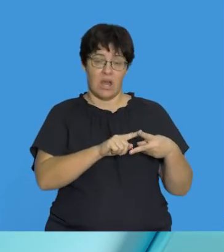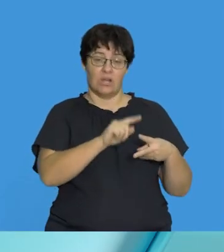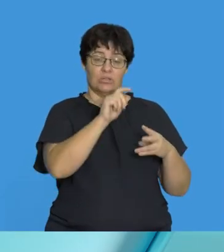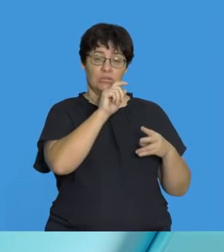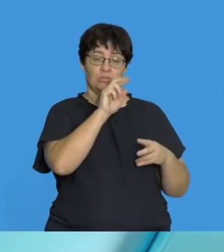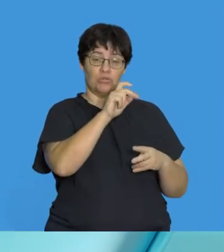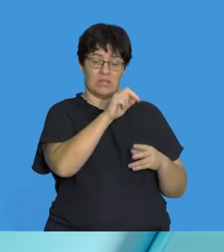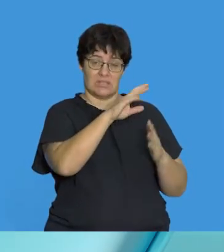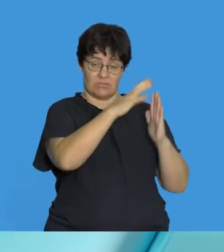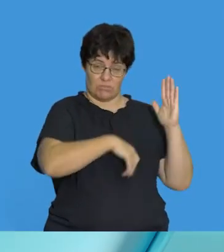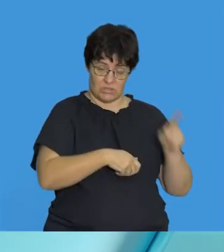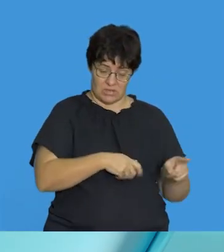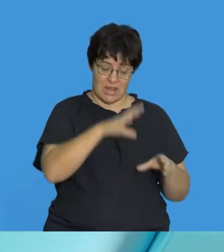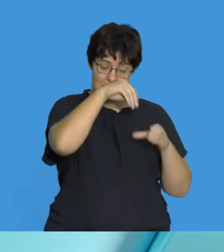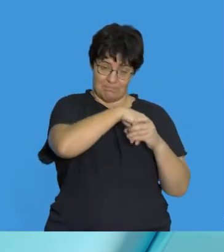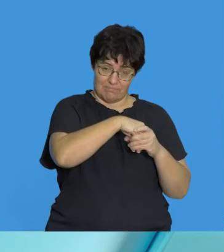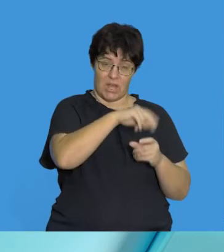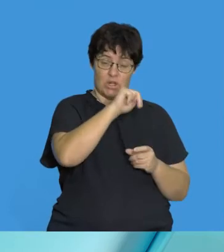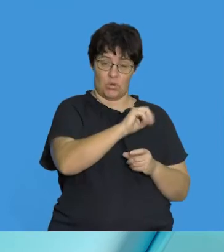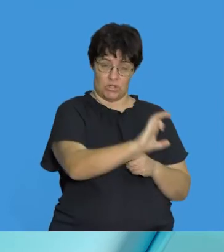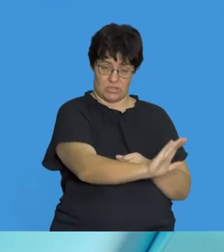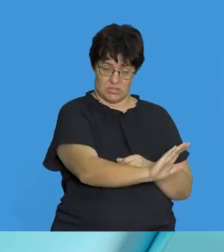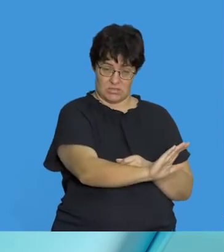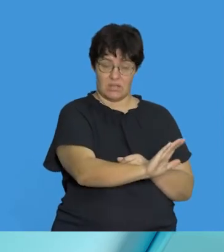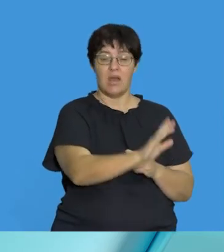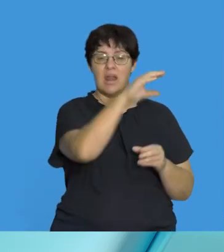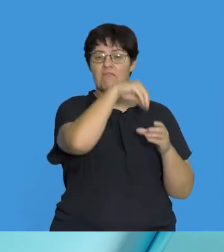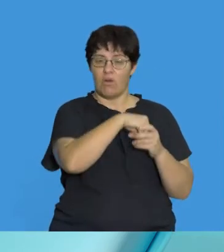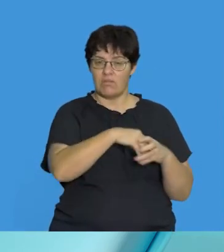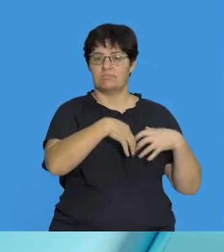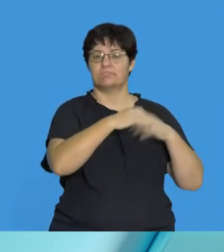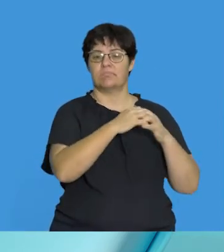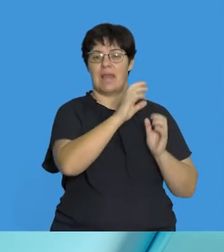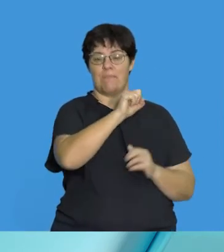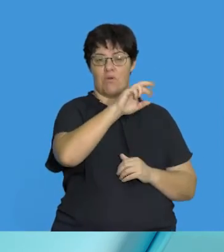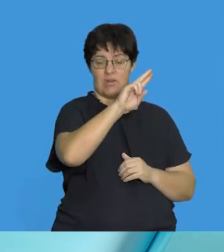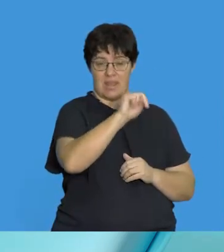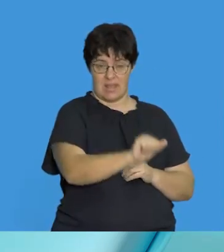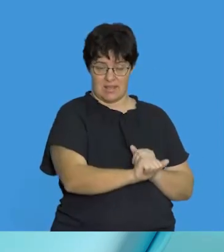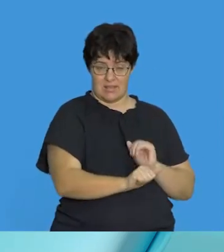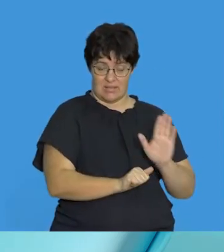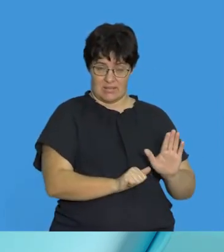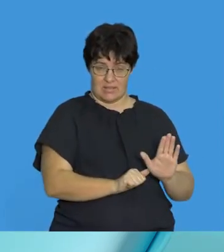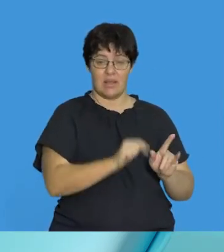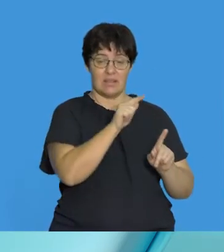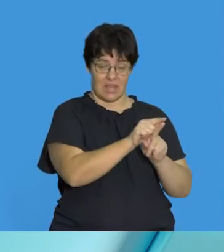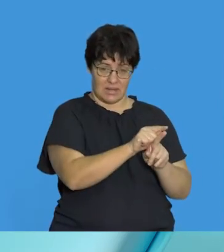processes. Transcription, as I mentioned, occurs in the nucleus, and it involves the production of